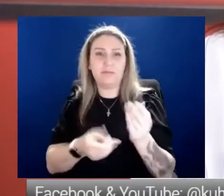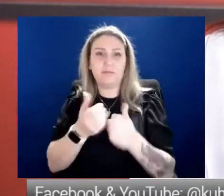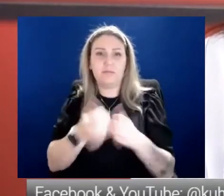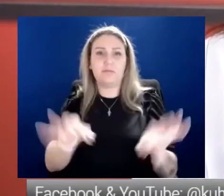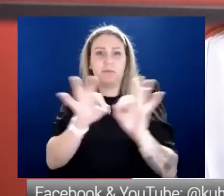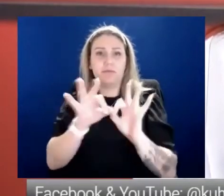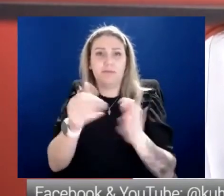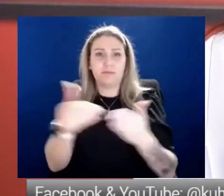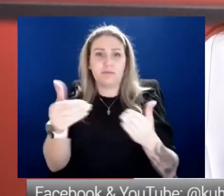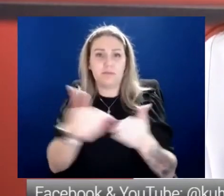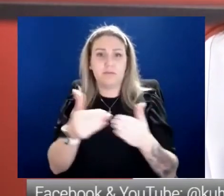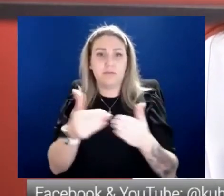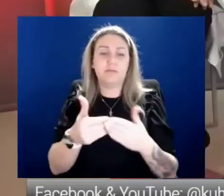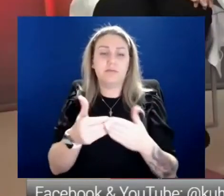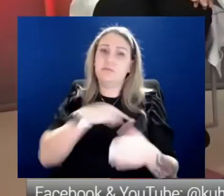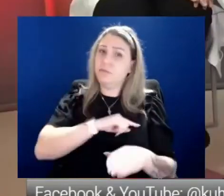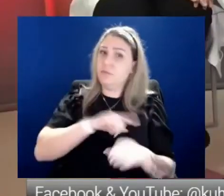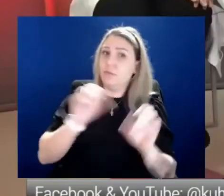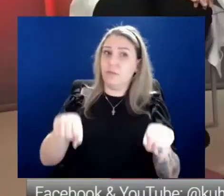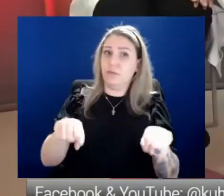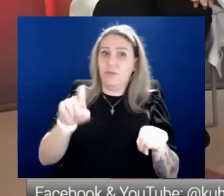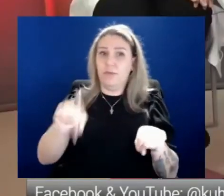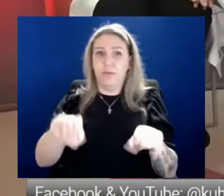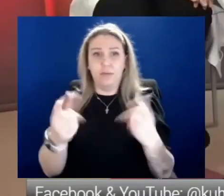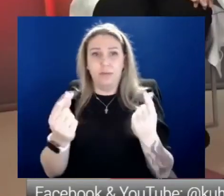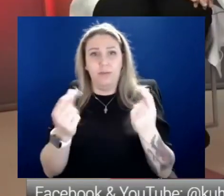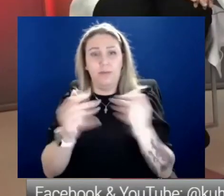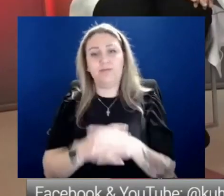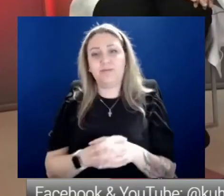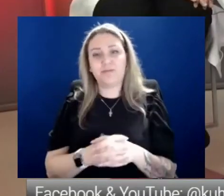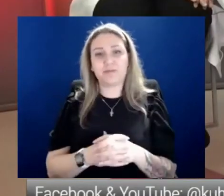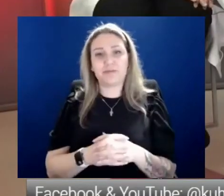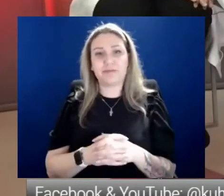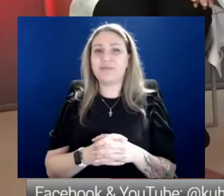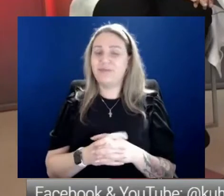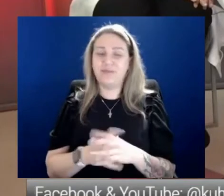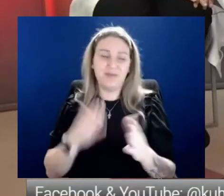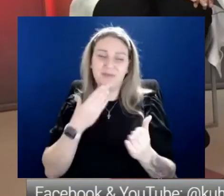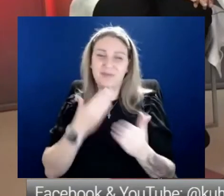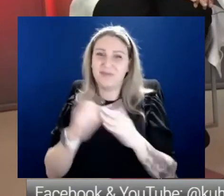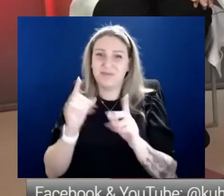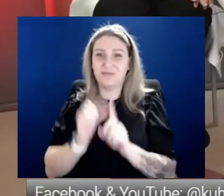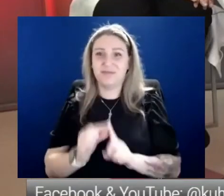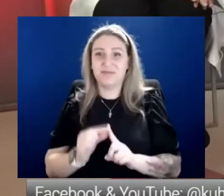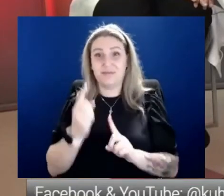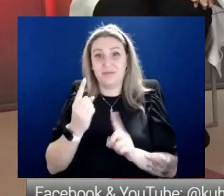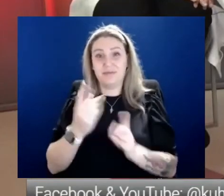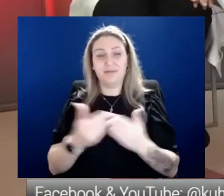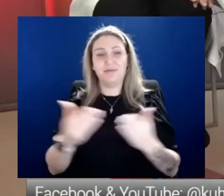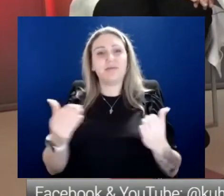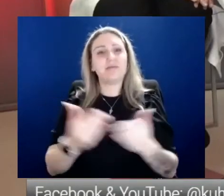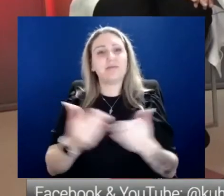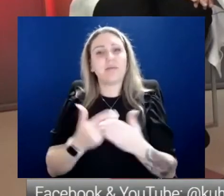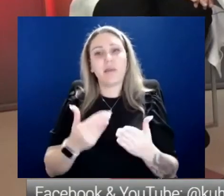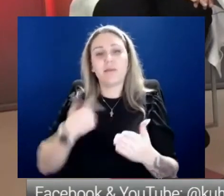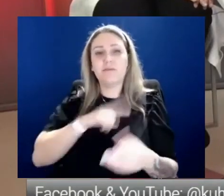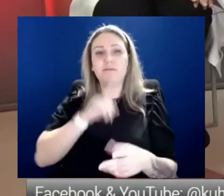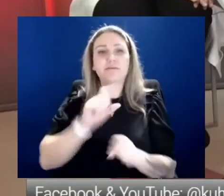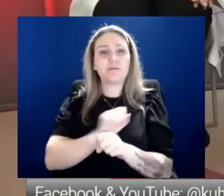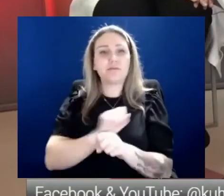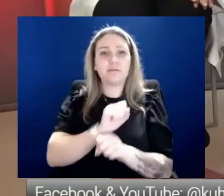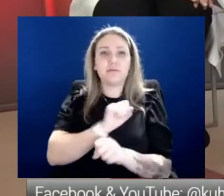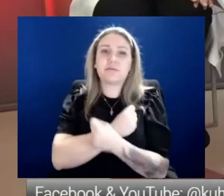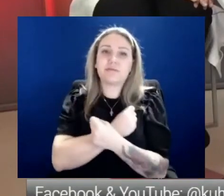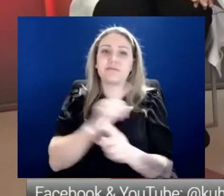as what you decide to do. That's honestly welcome words to so many moms. Well, one of the things that we absolutely love about doing this show here